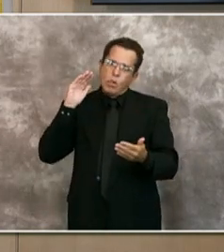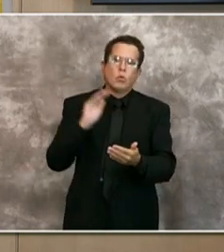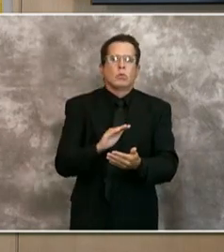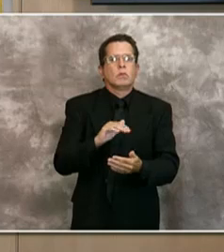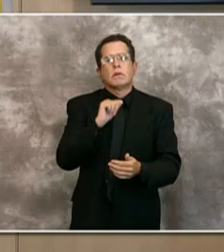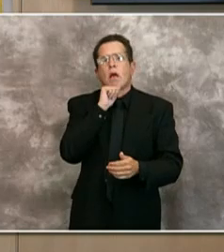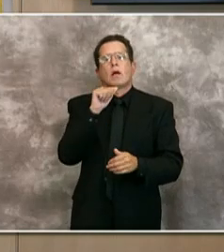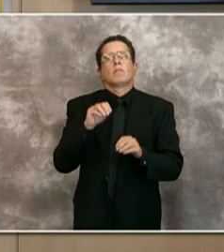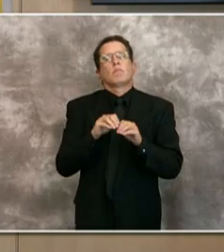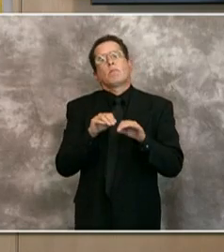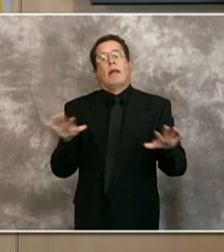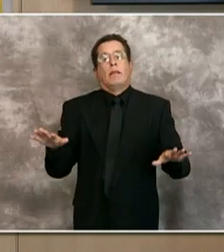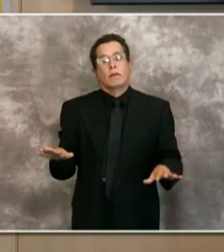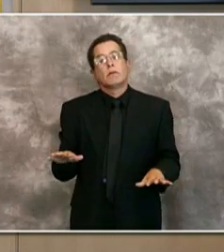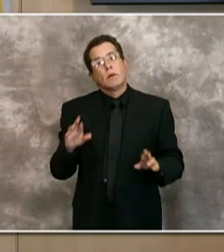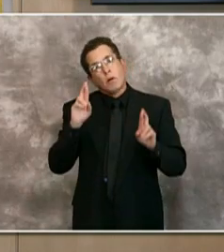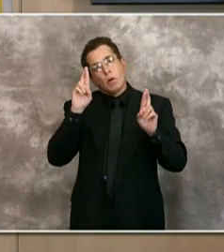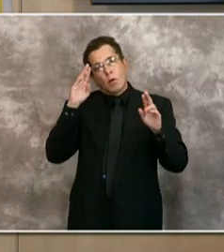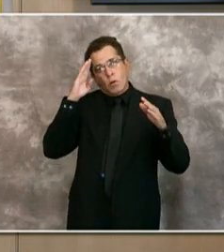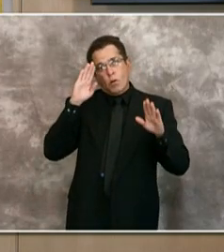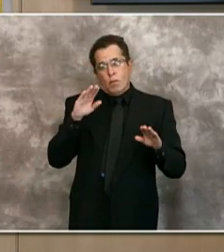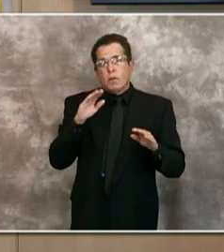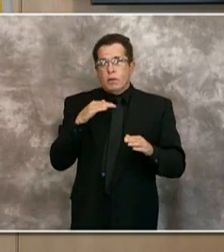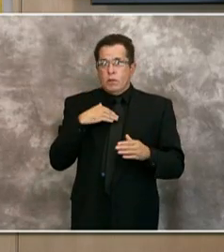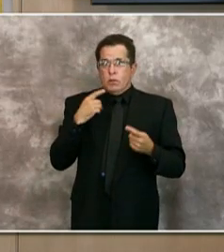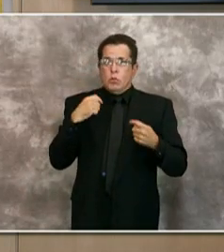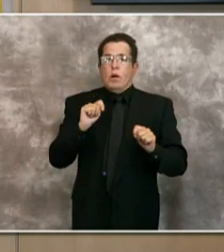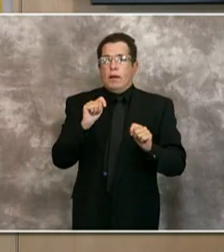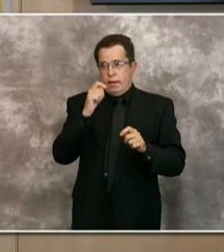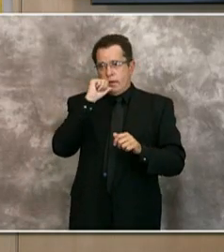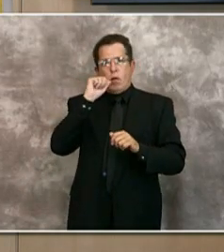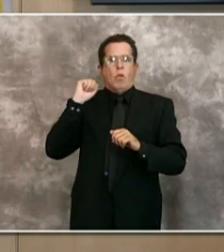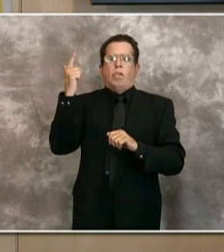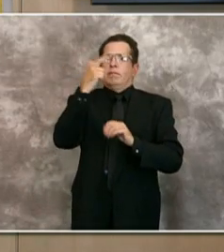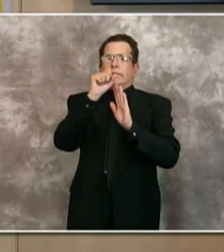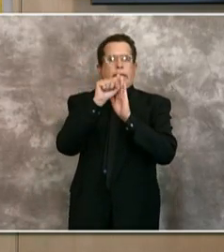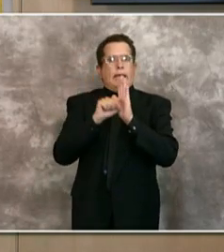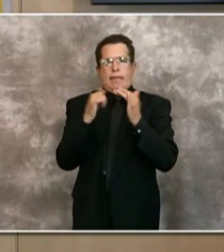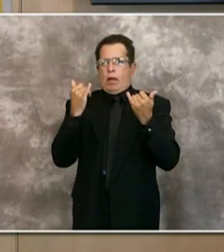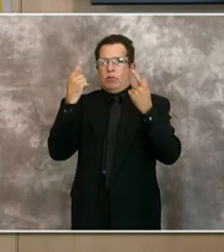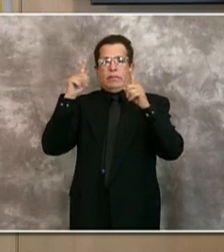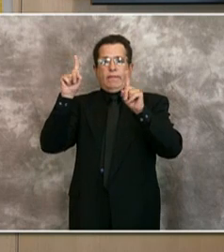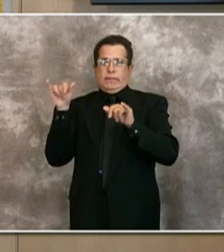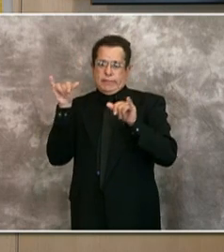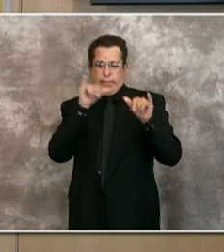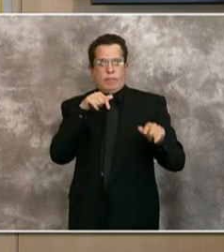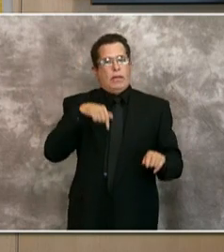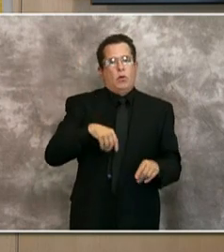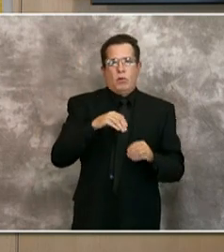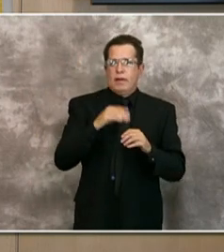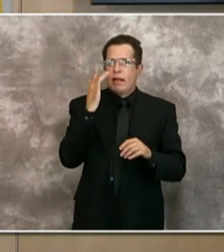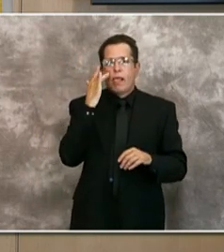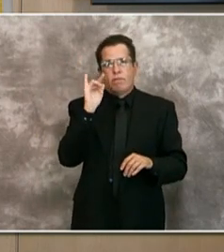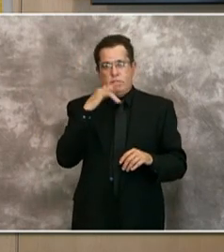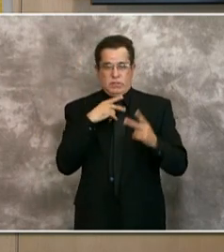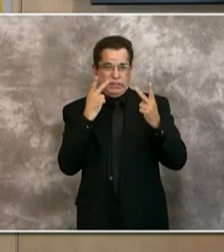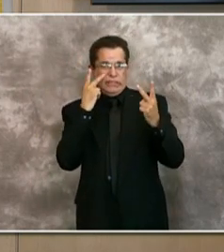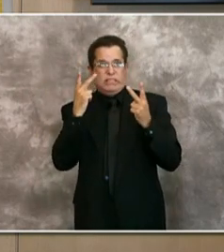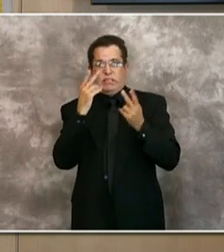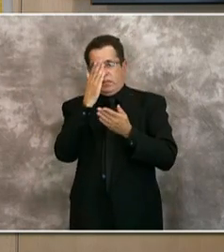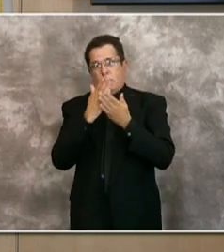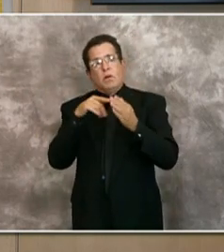manageable level. And the reality is not every state is having the success that California's having. You're seeing